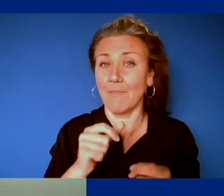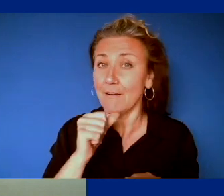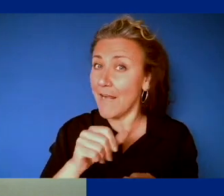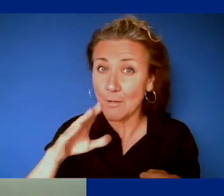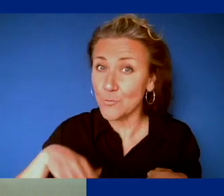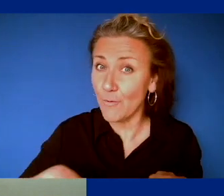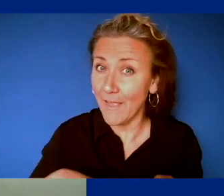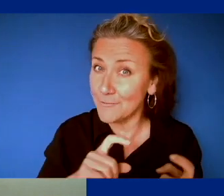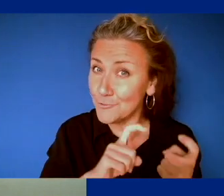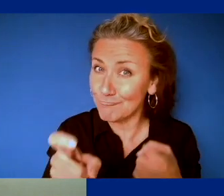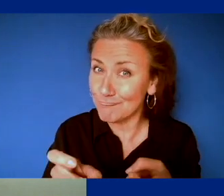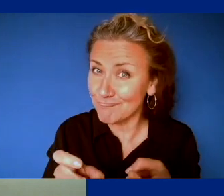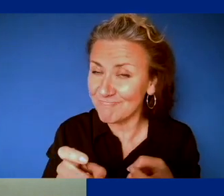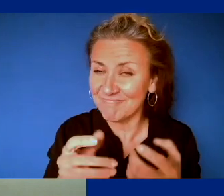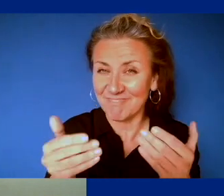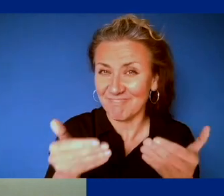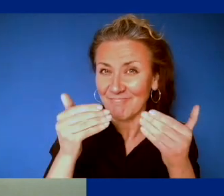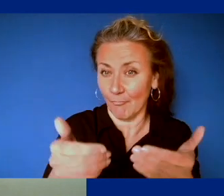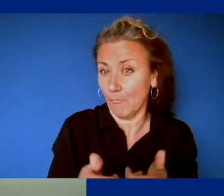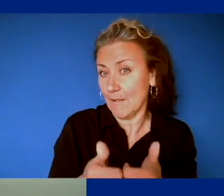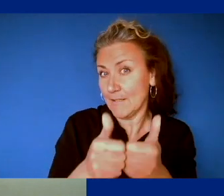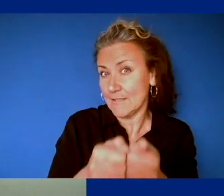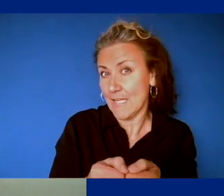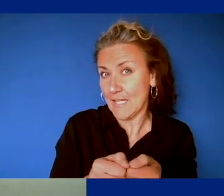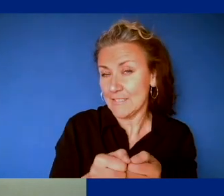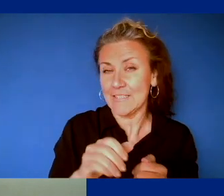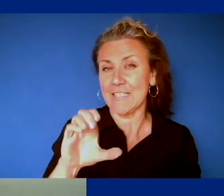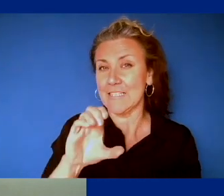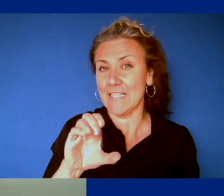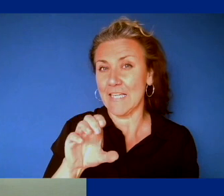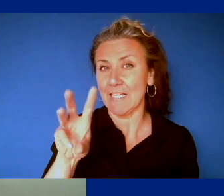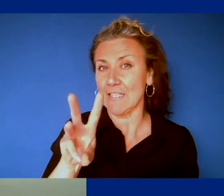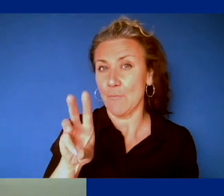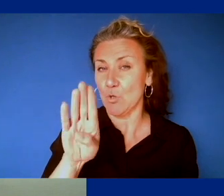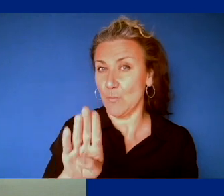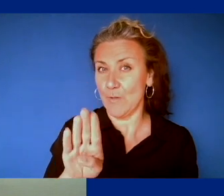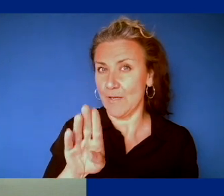donate. All you have to do is text